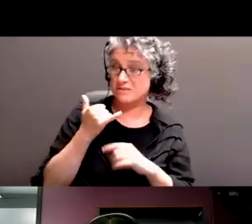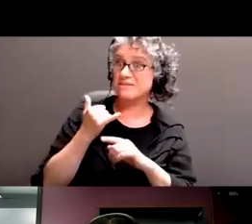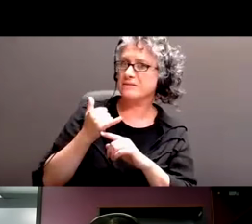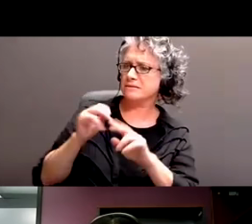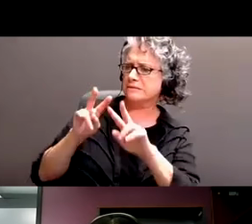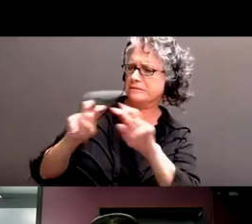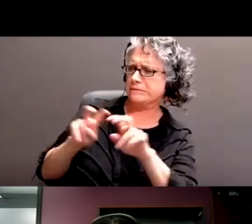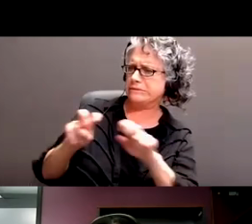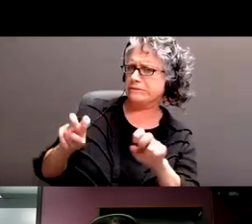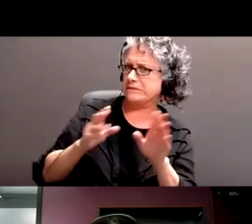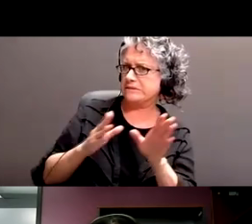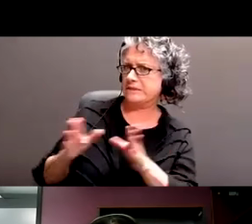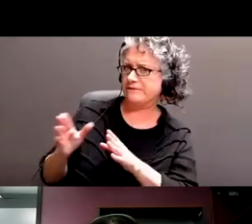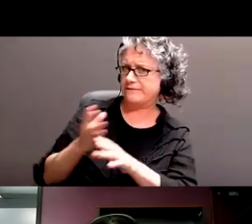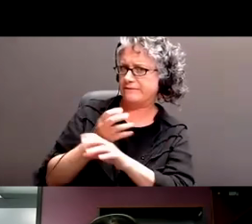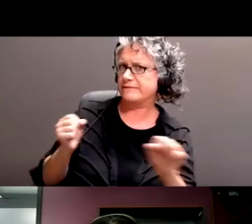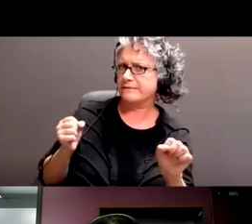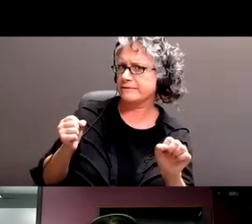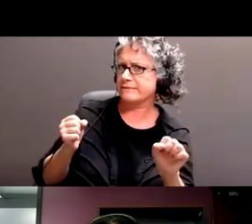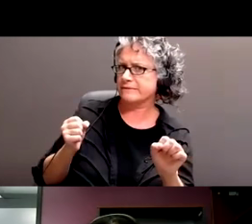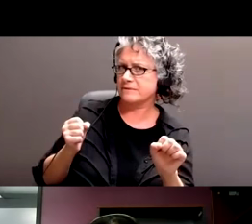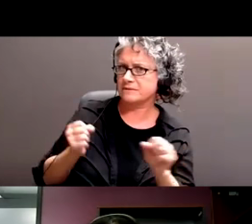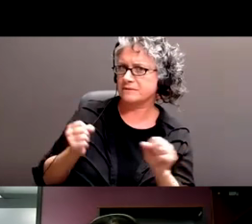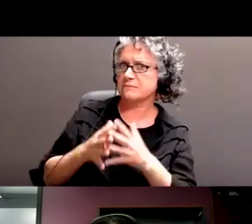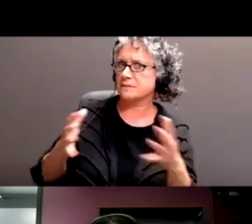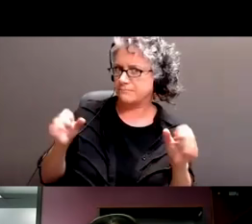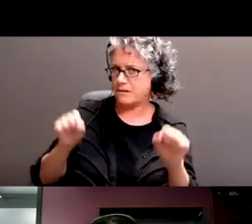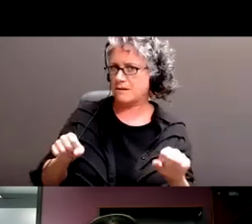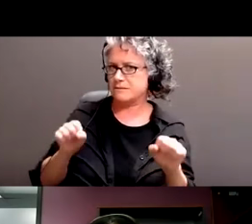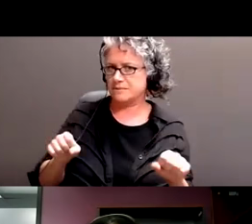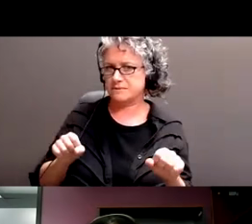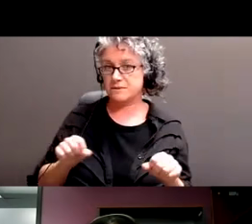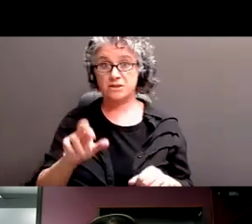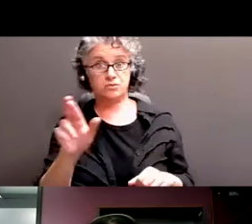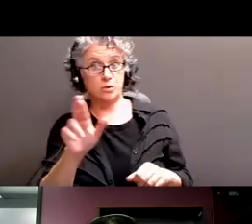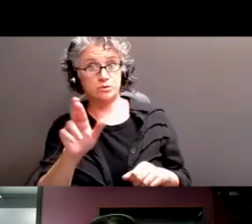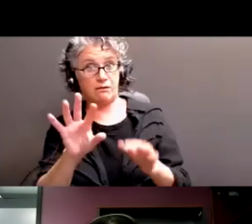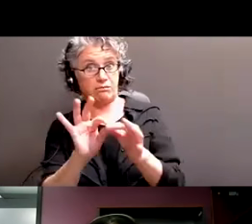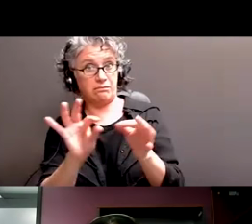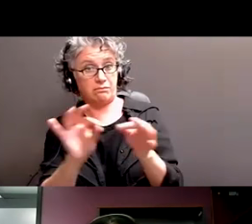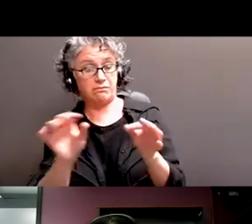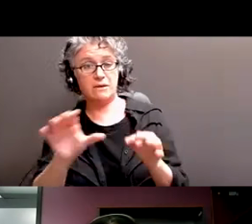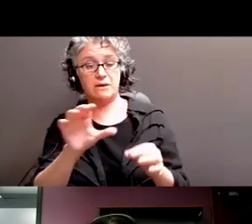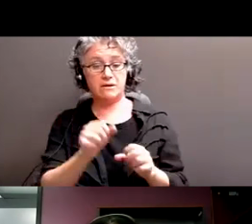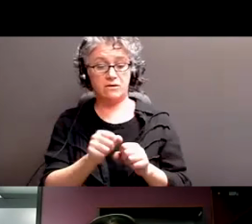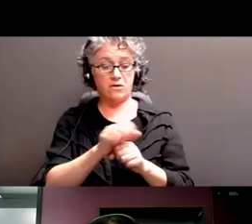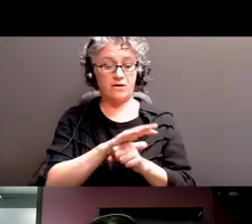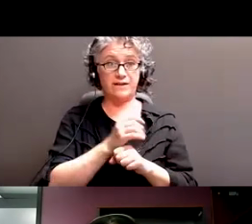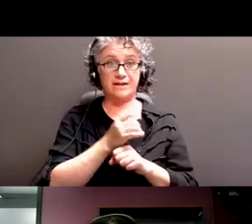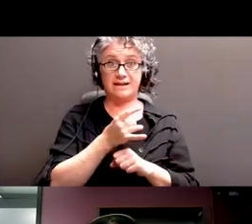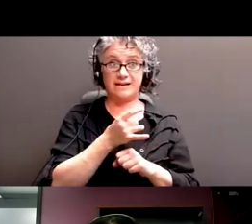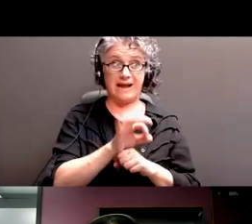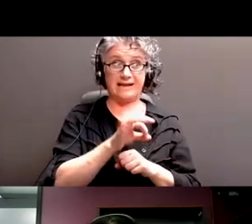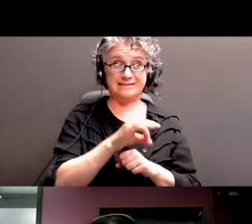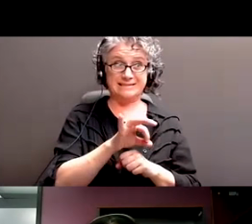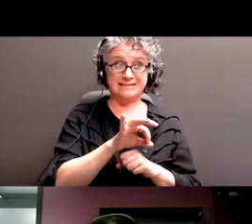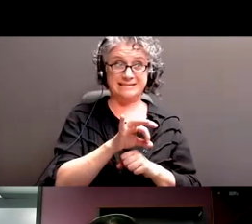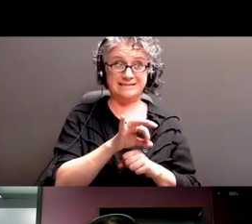planning as possible. And like Rochelle was saying, like COVID-19 is like a pandemic with another pandemic. So you got to